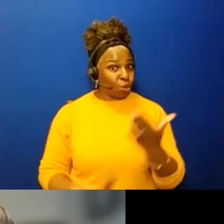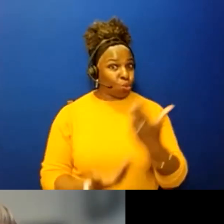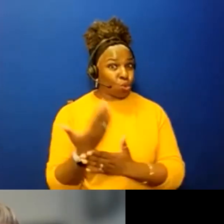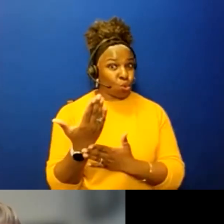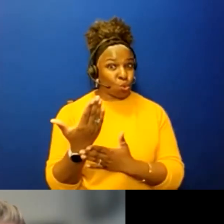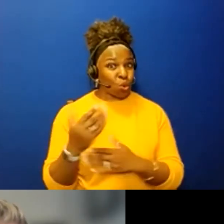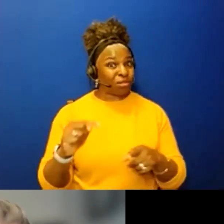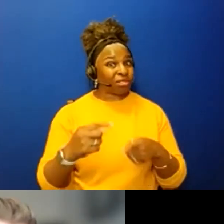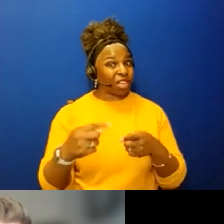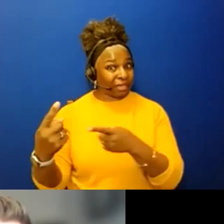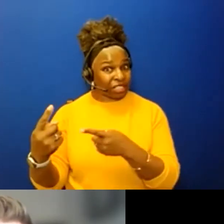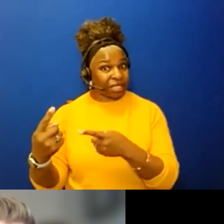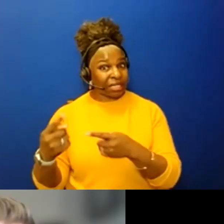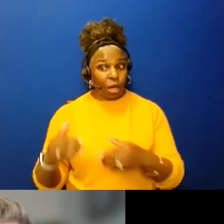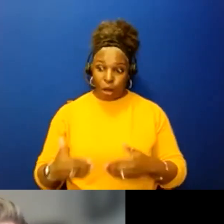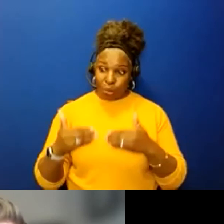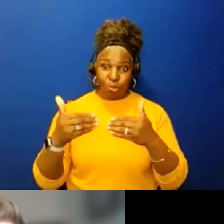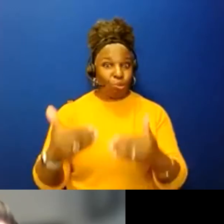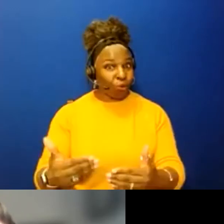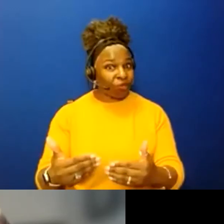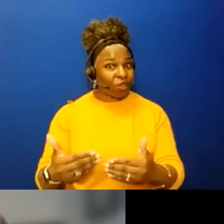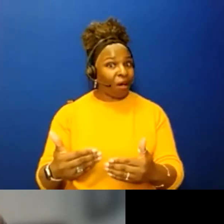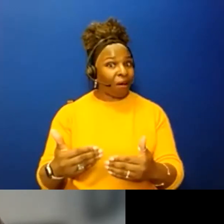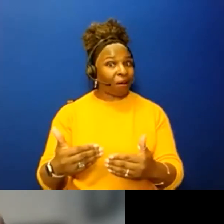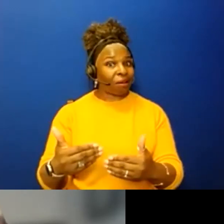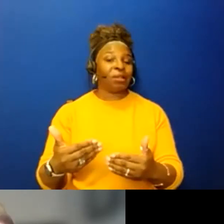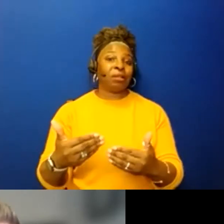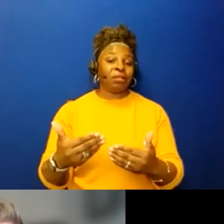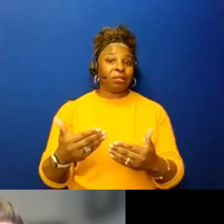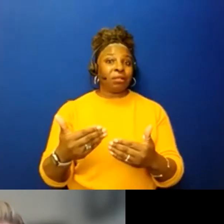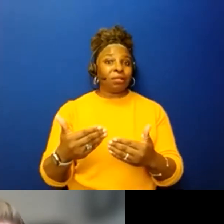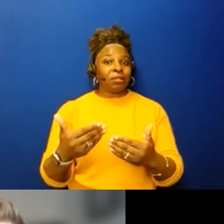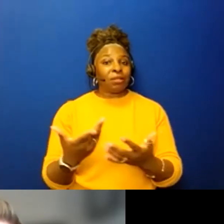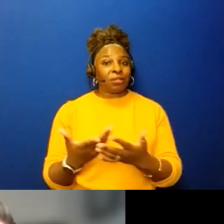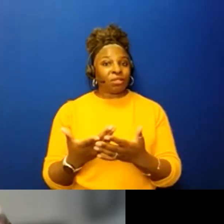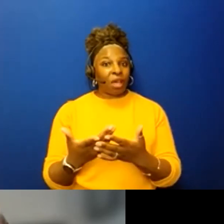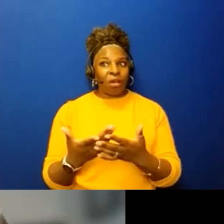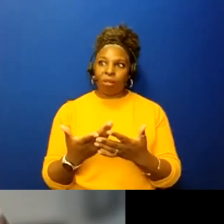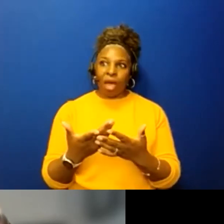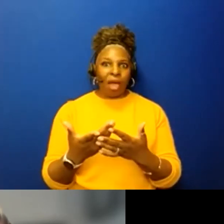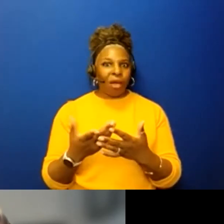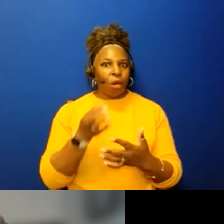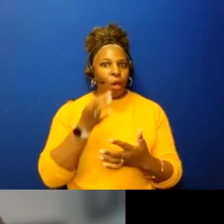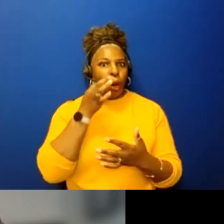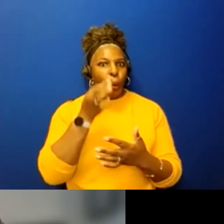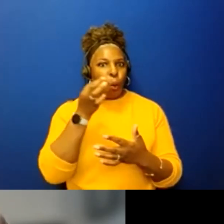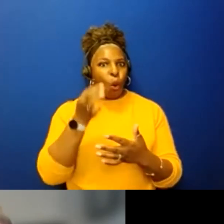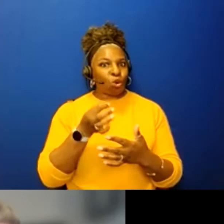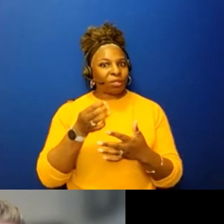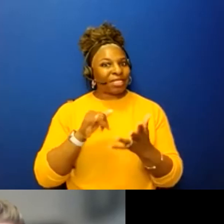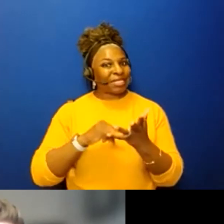now I've moved on from those sports, but still such a huge part of my life, whether it's kind of water skiing during the summer or when I can get